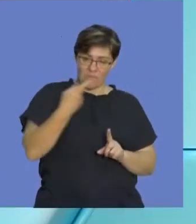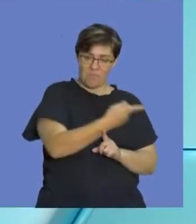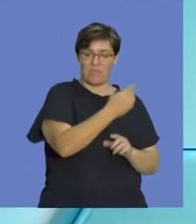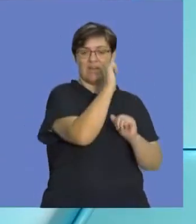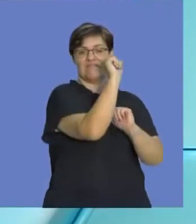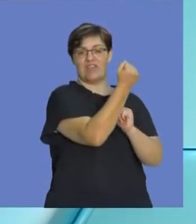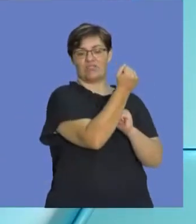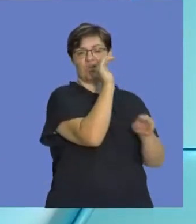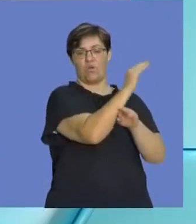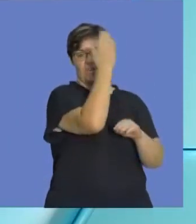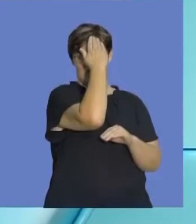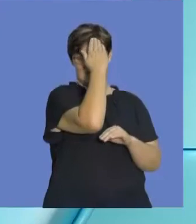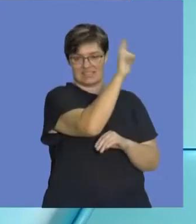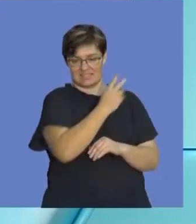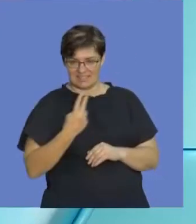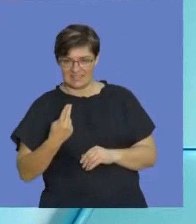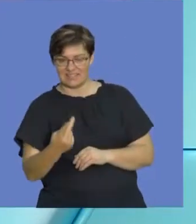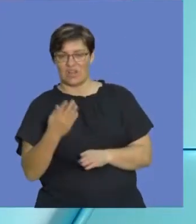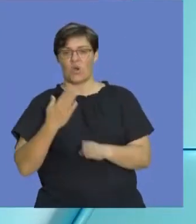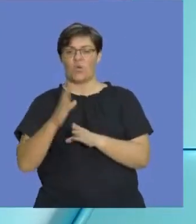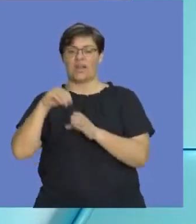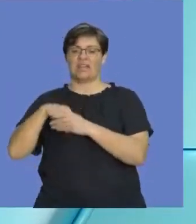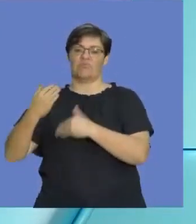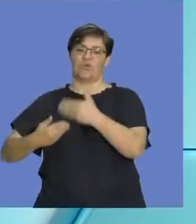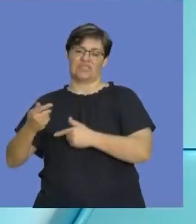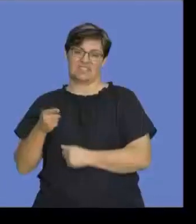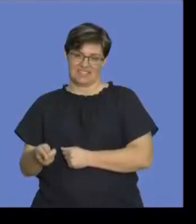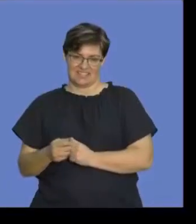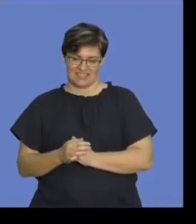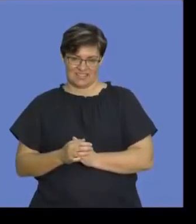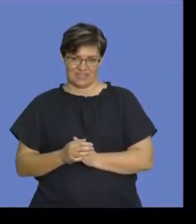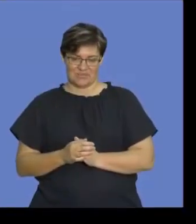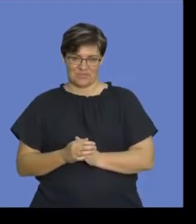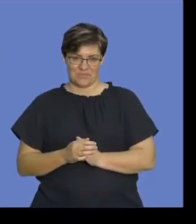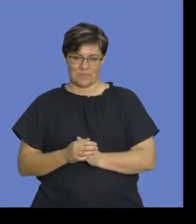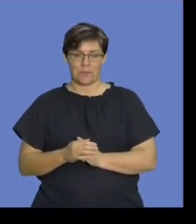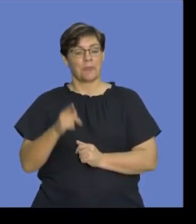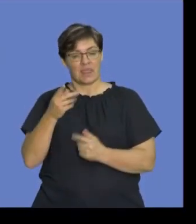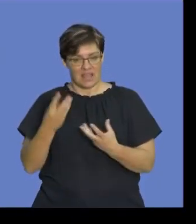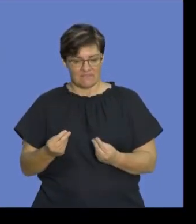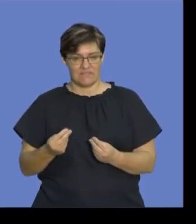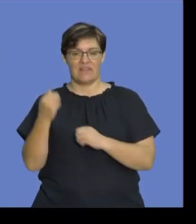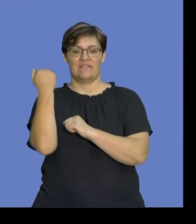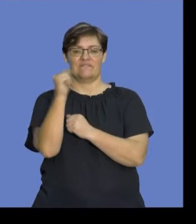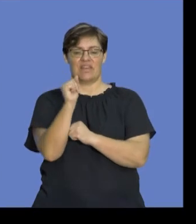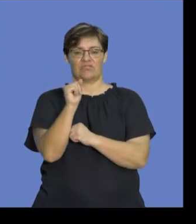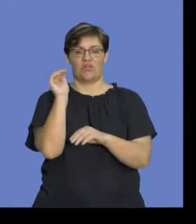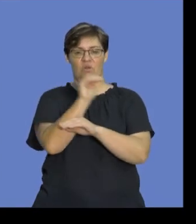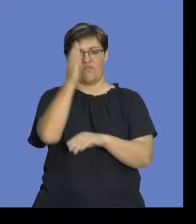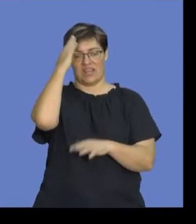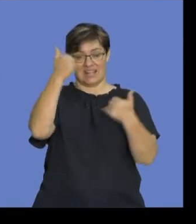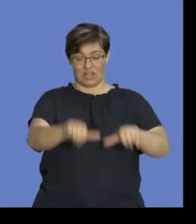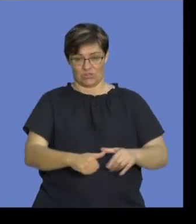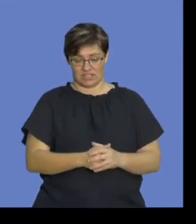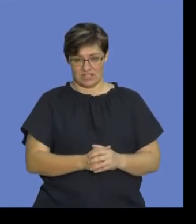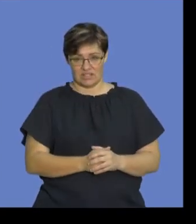amount from my factory overheads into my work in process, and there you go, you have your